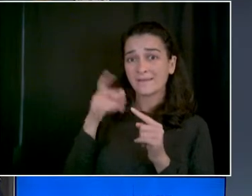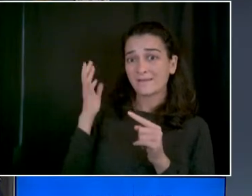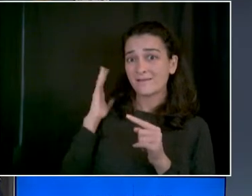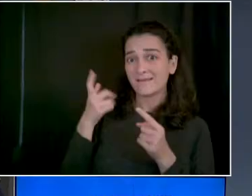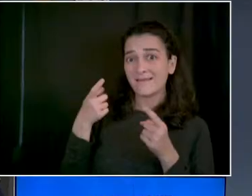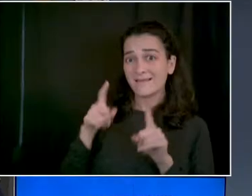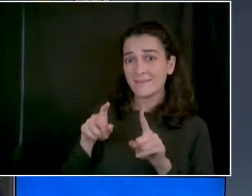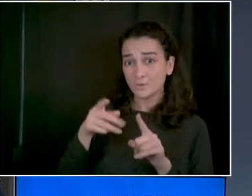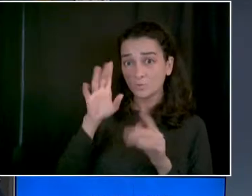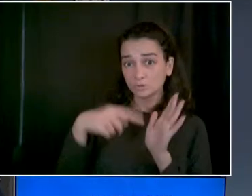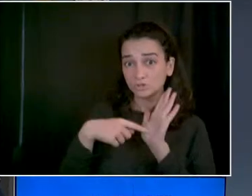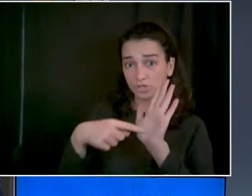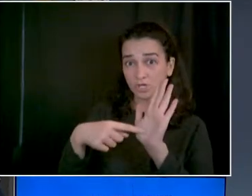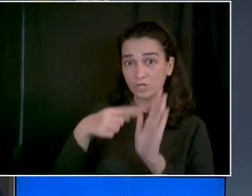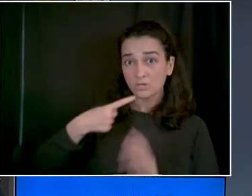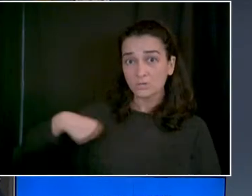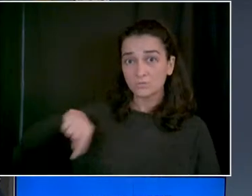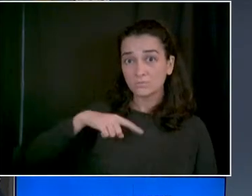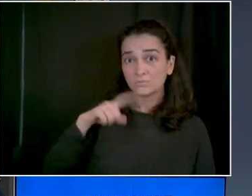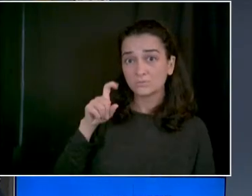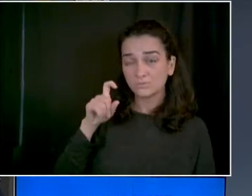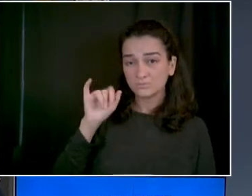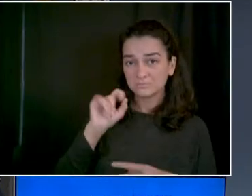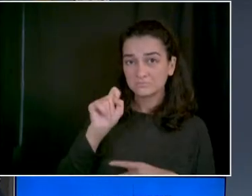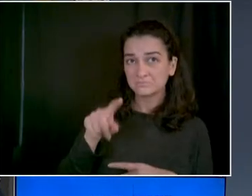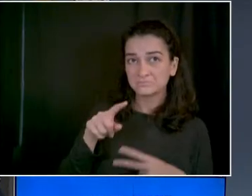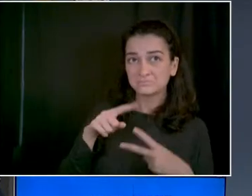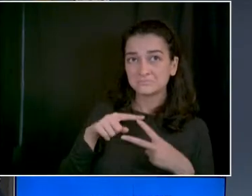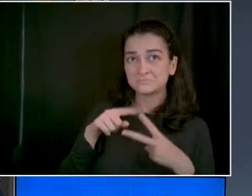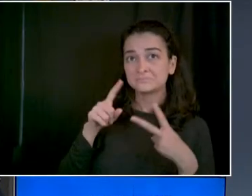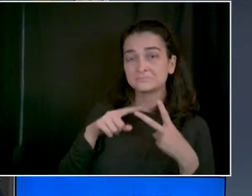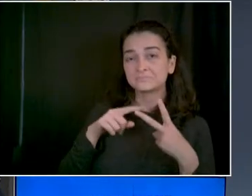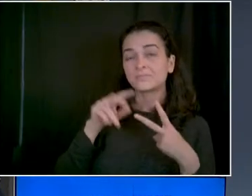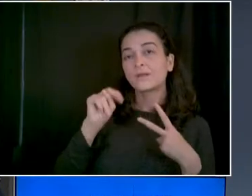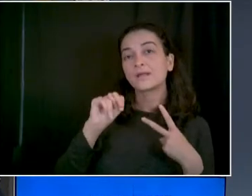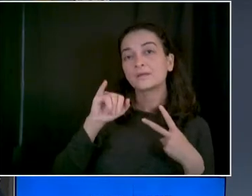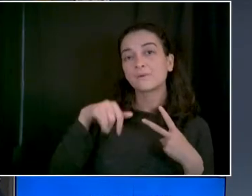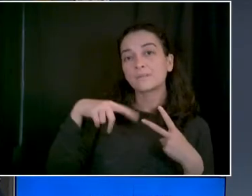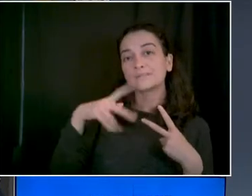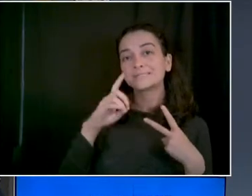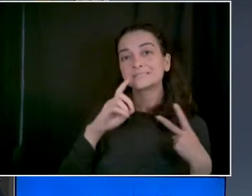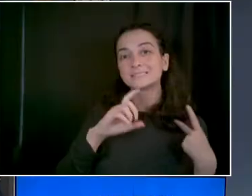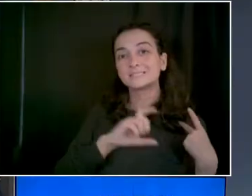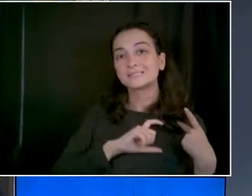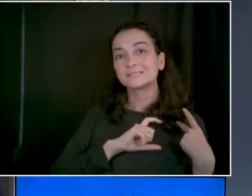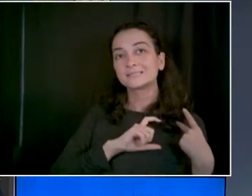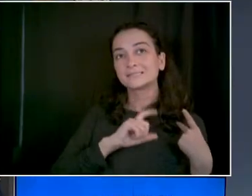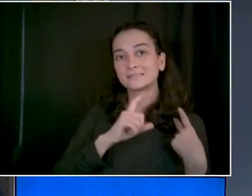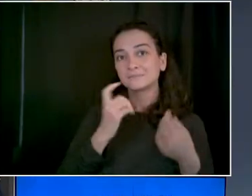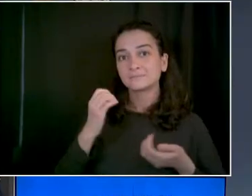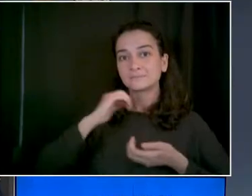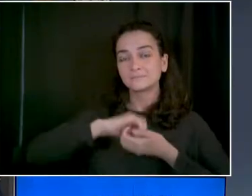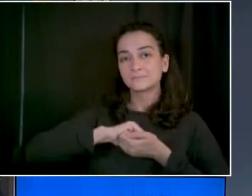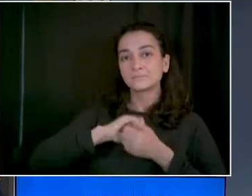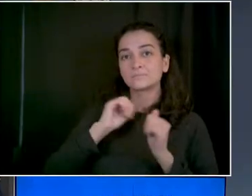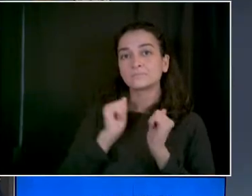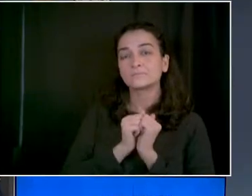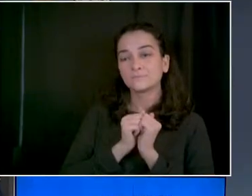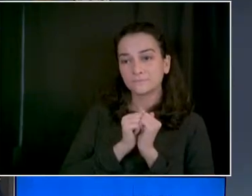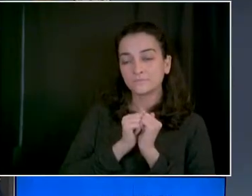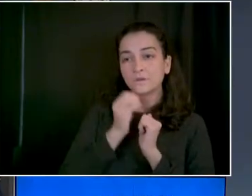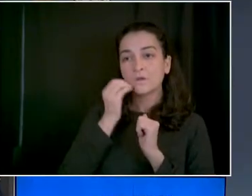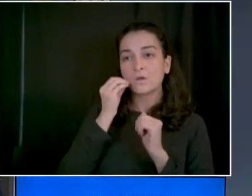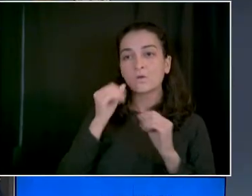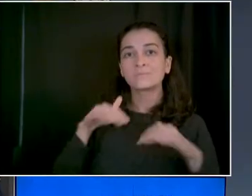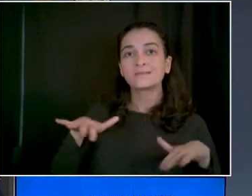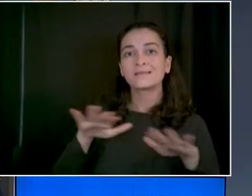NYPD collaborates with Homeland Security investigations. What is that threshold trigger that says this is something the NYPD can help with and what